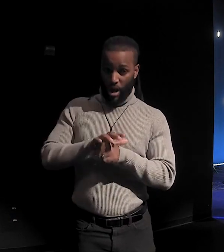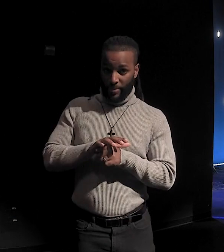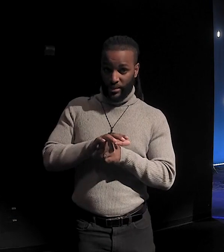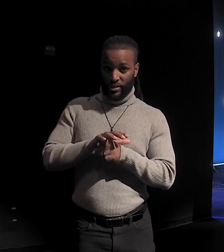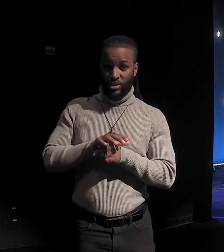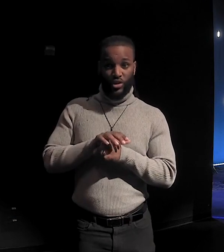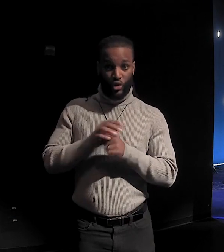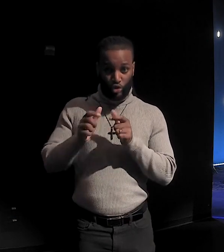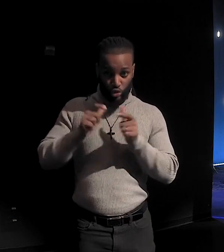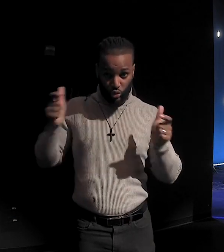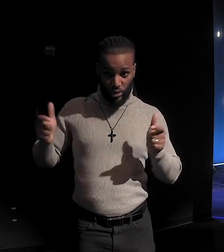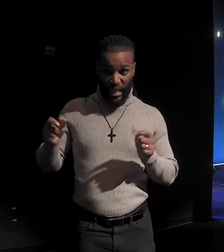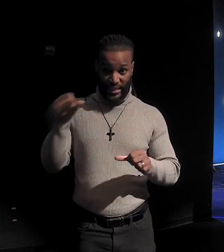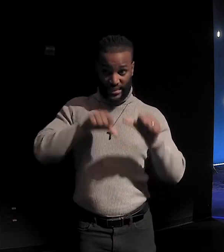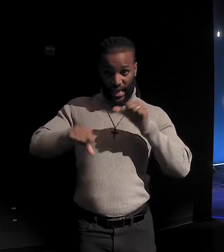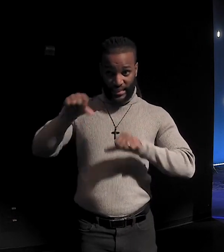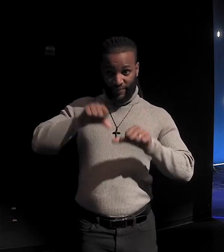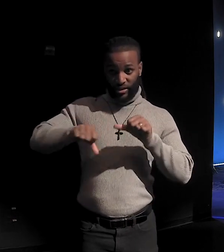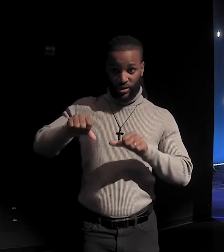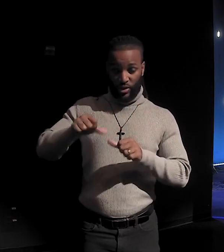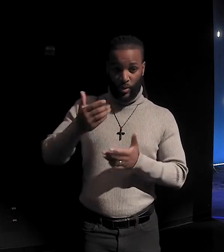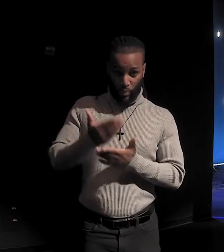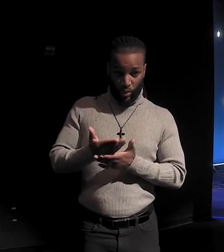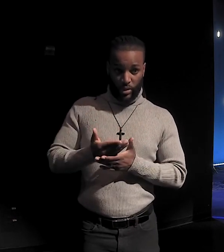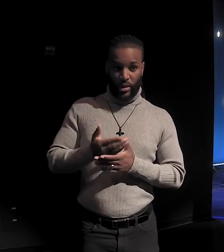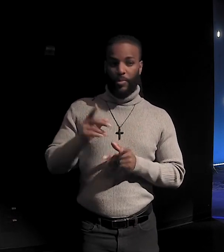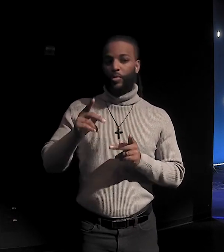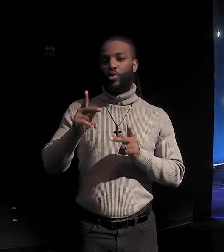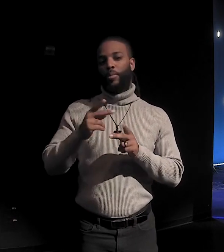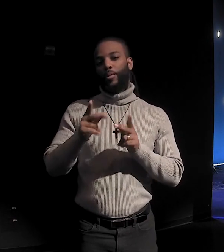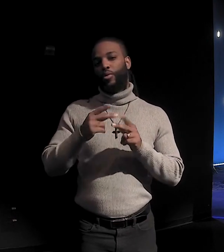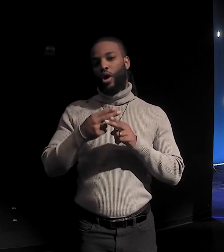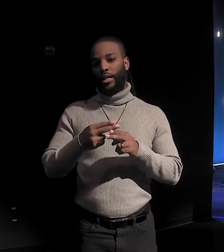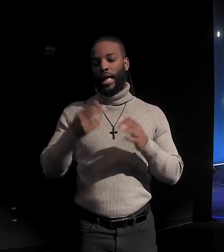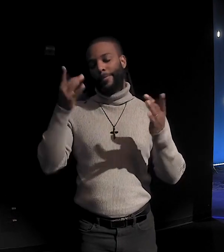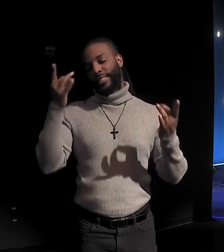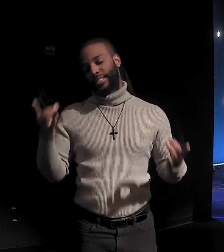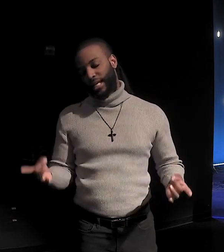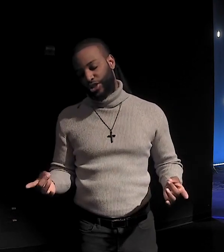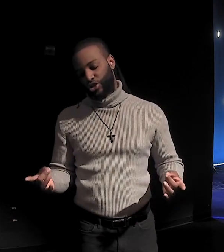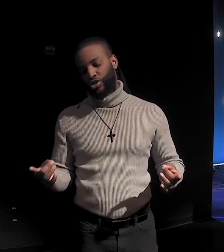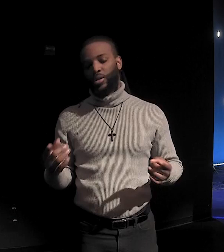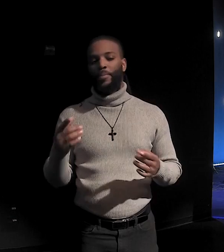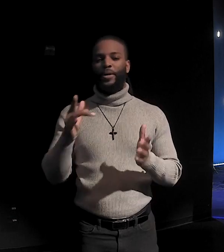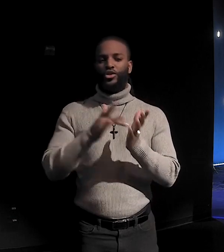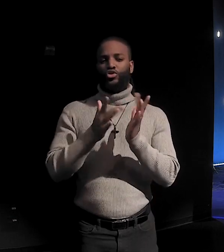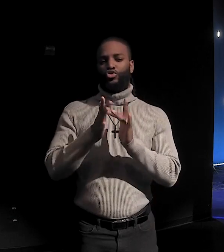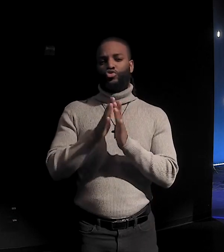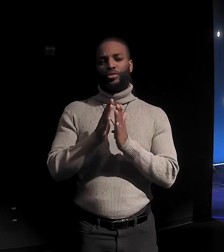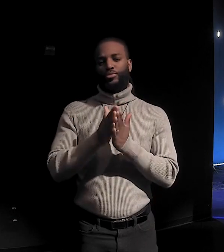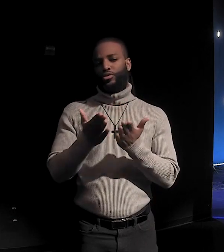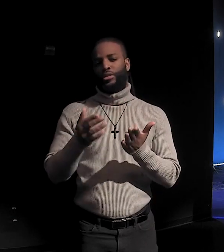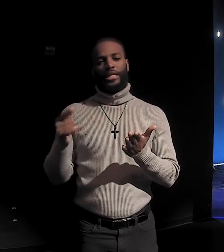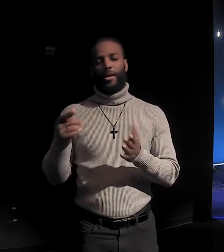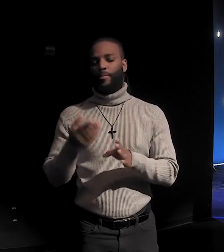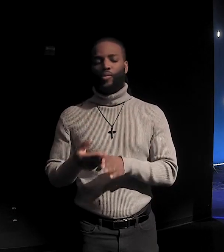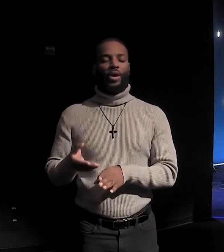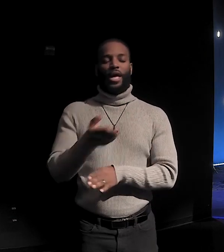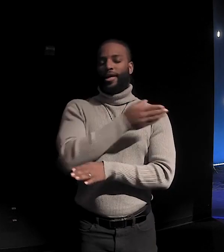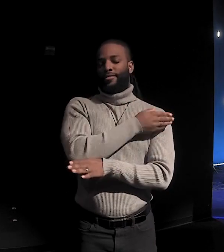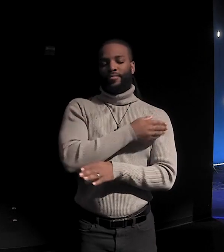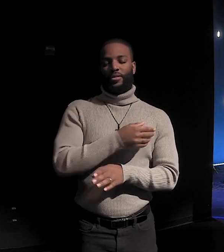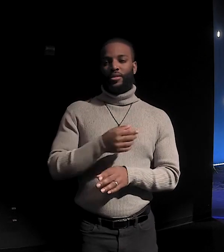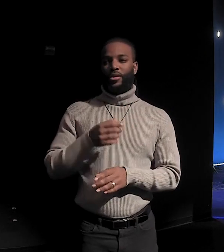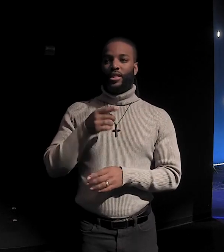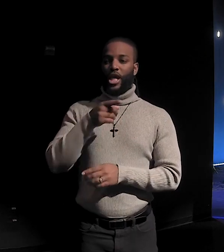are huge. Scientifically, I mean, the world calls it meditation or mindfulness. Scripture's been way ahead of this. What they